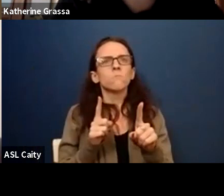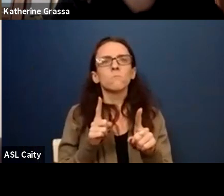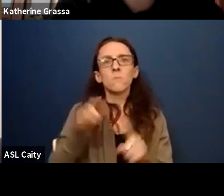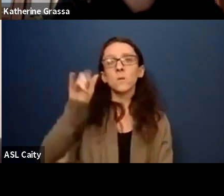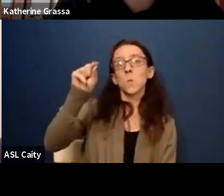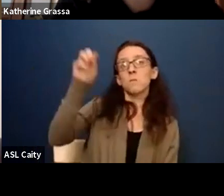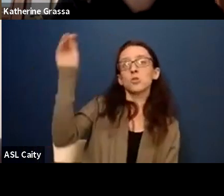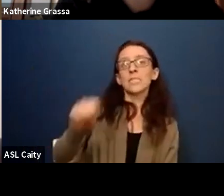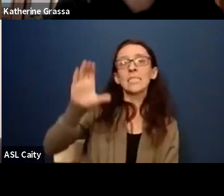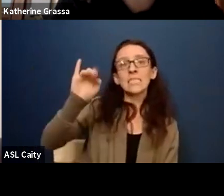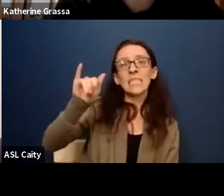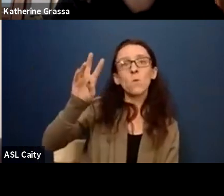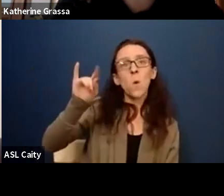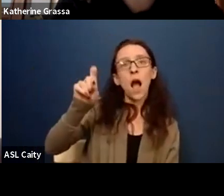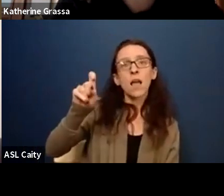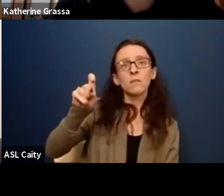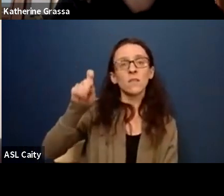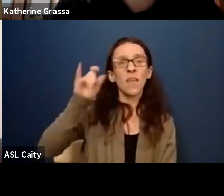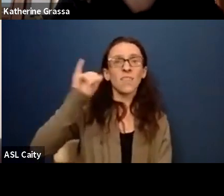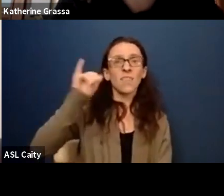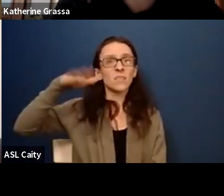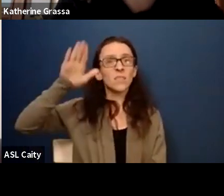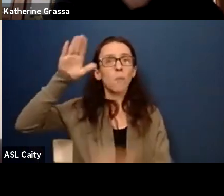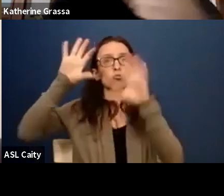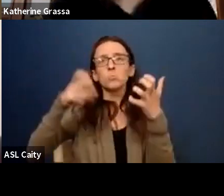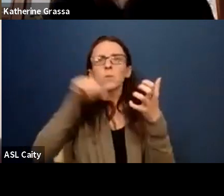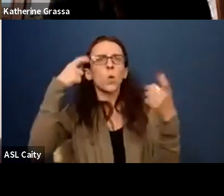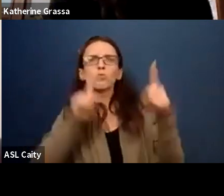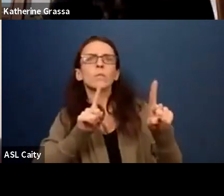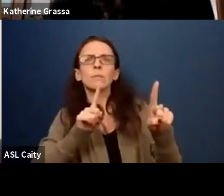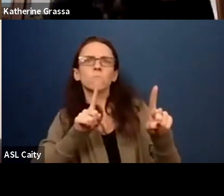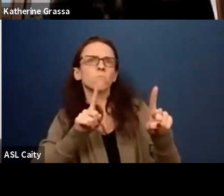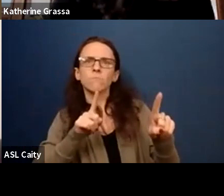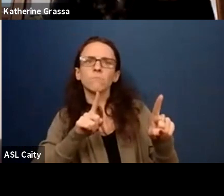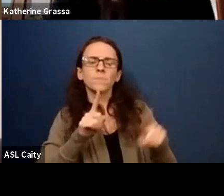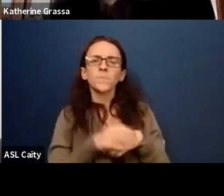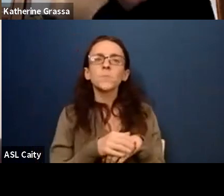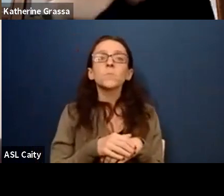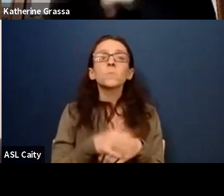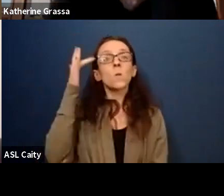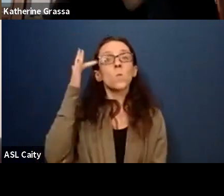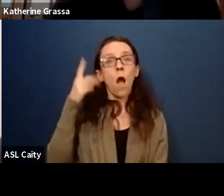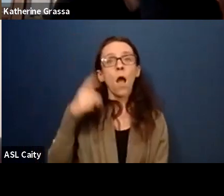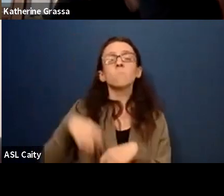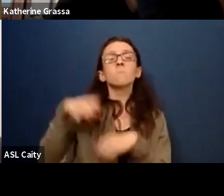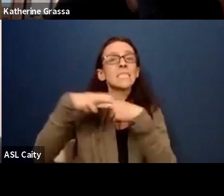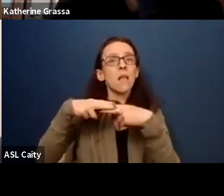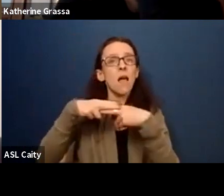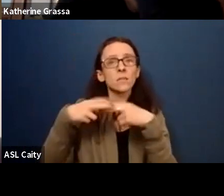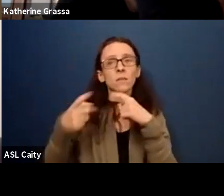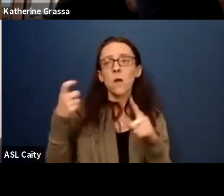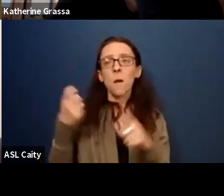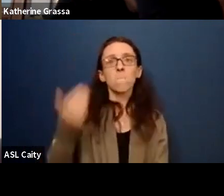citywide as the first, as the top group, because in the slide deck from